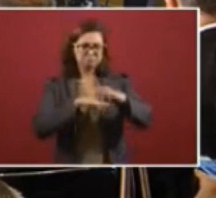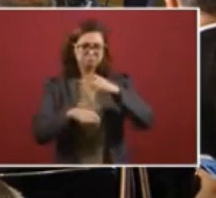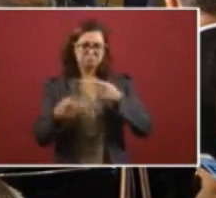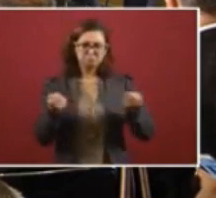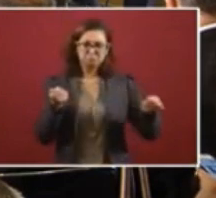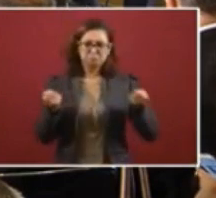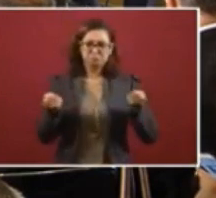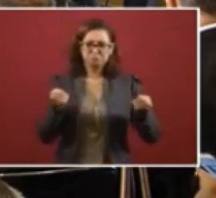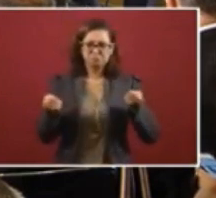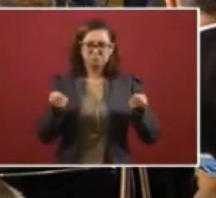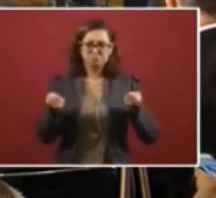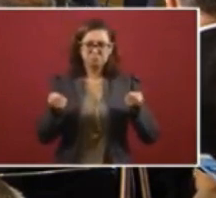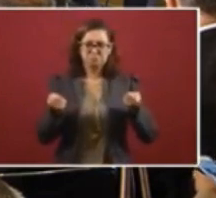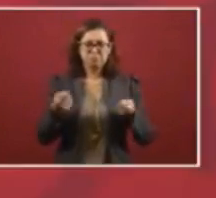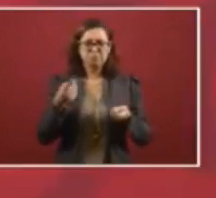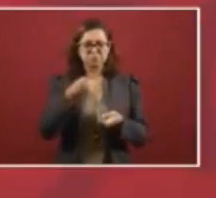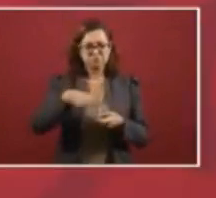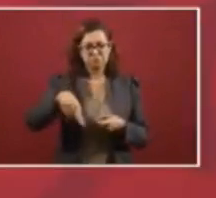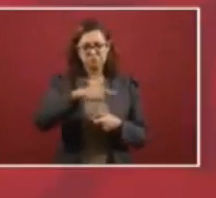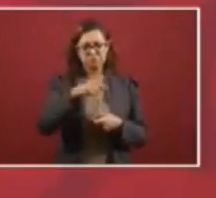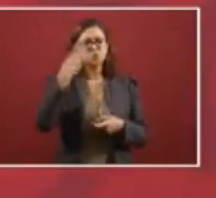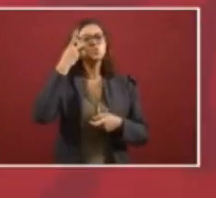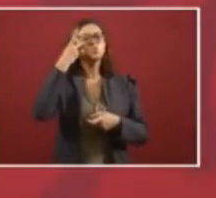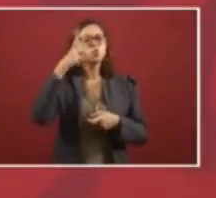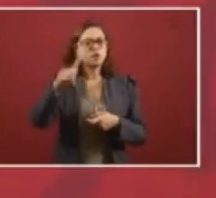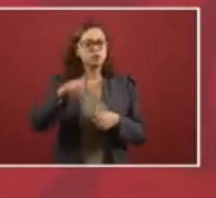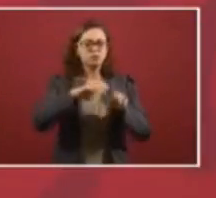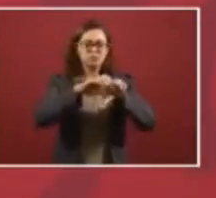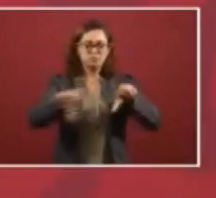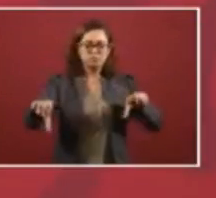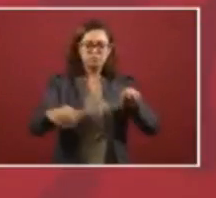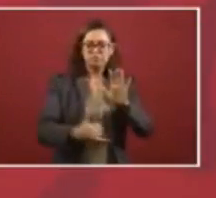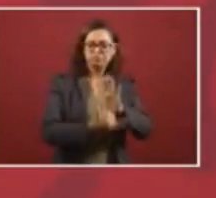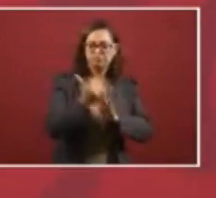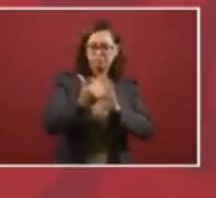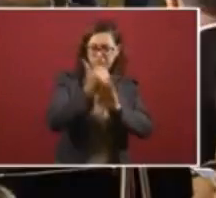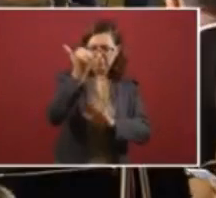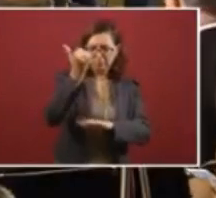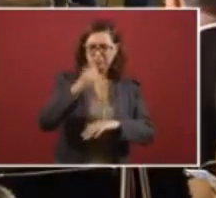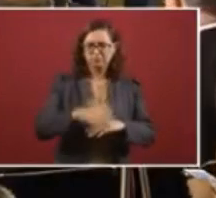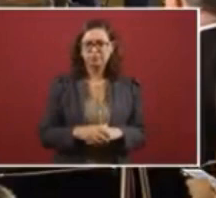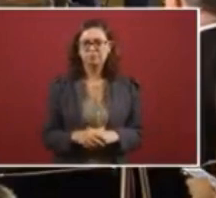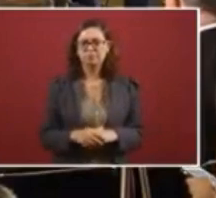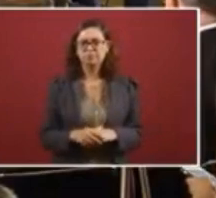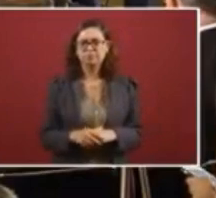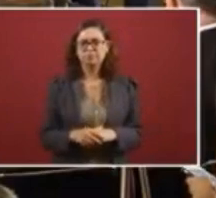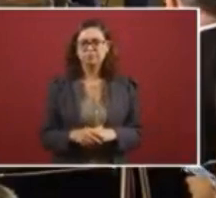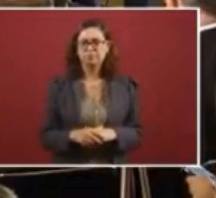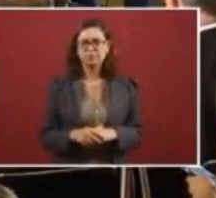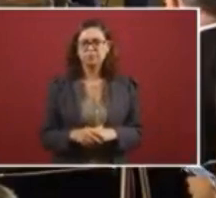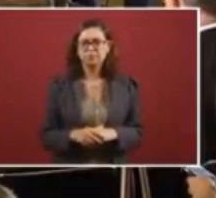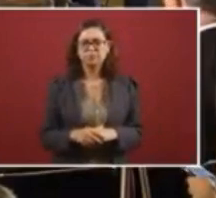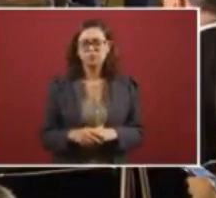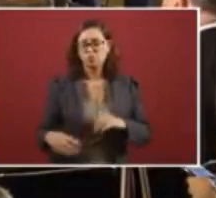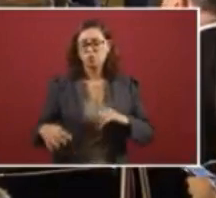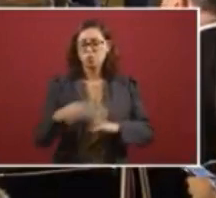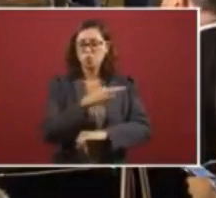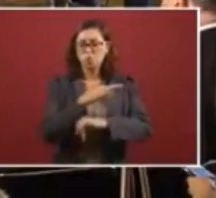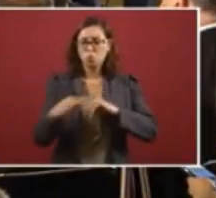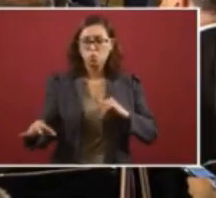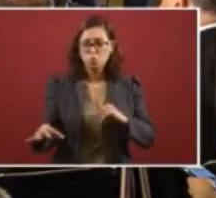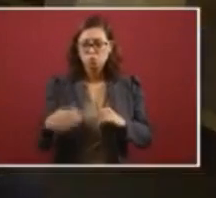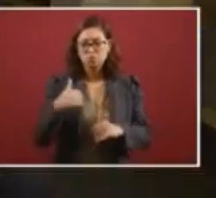the companies or businesses that created these or built these